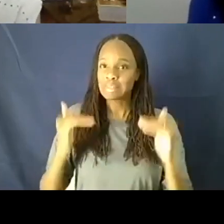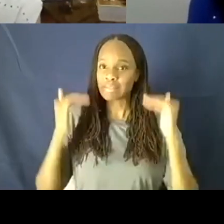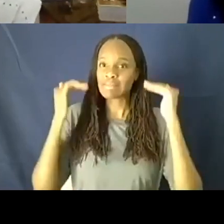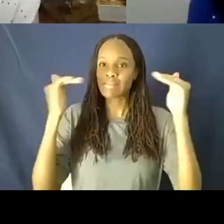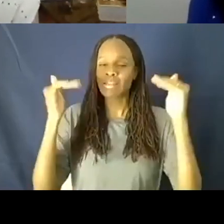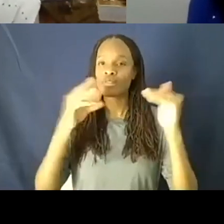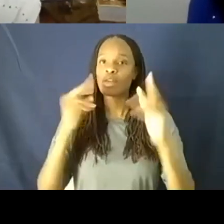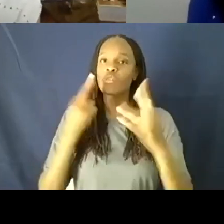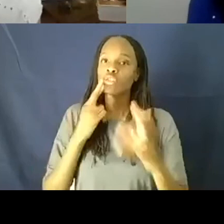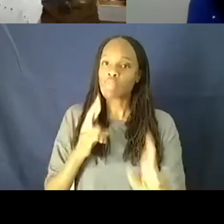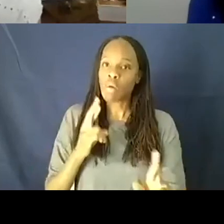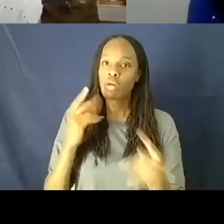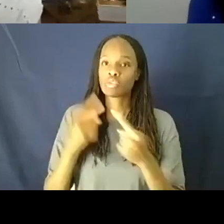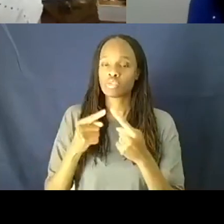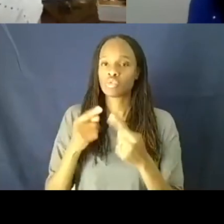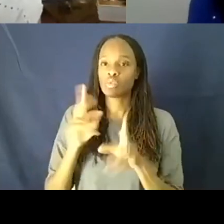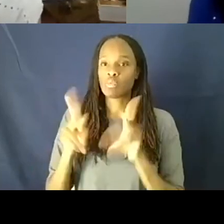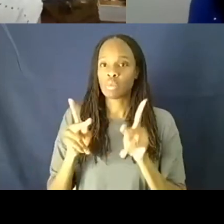with disabilities.